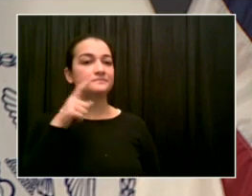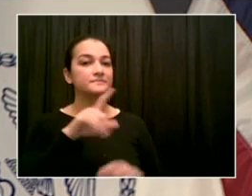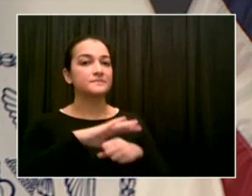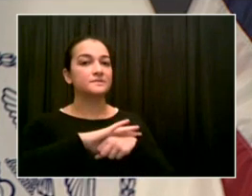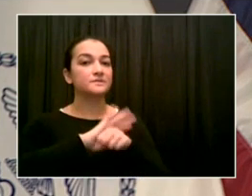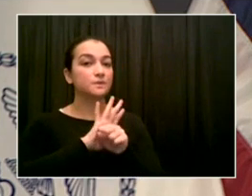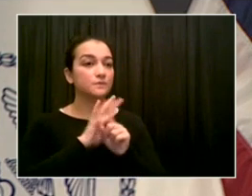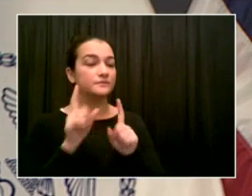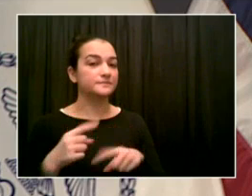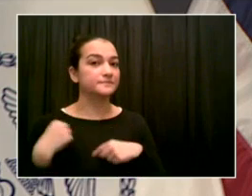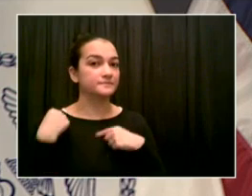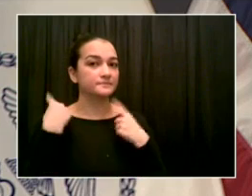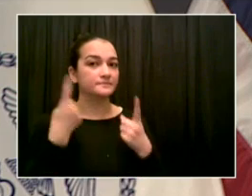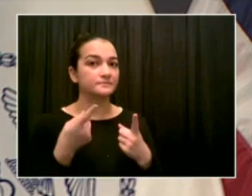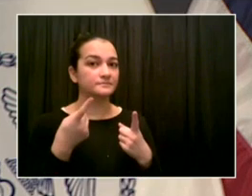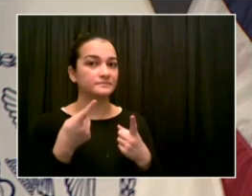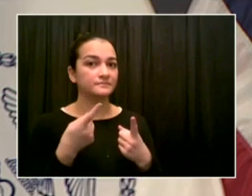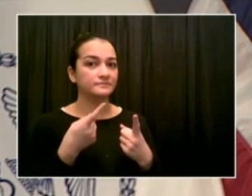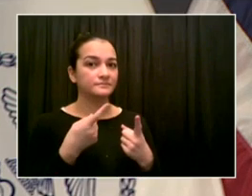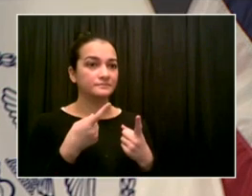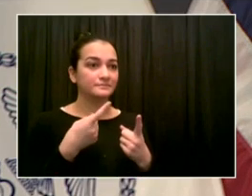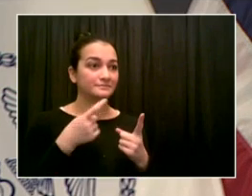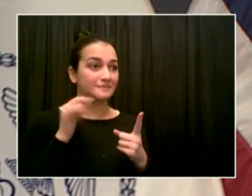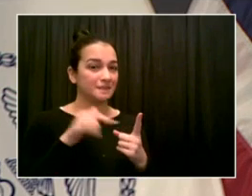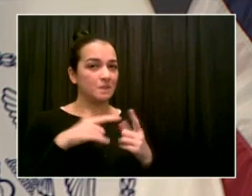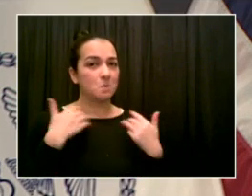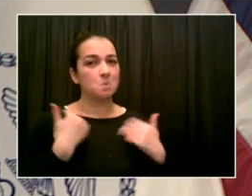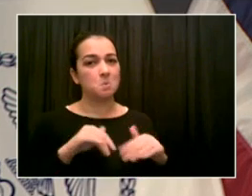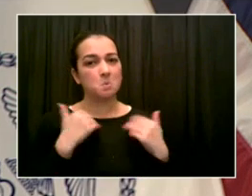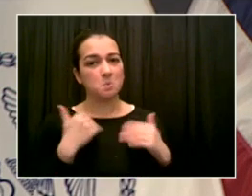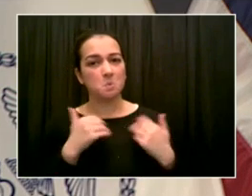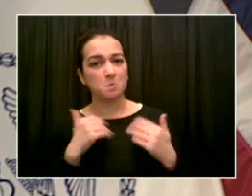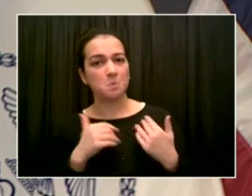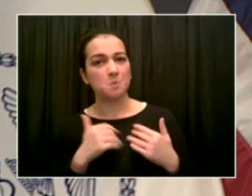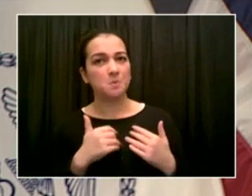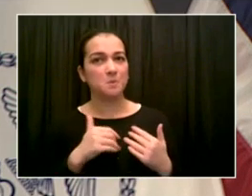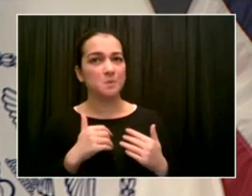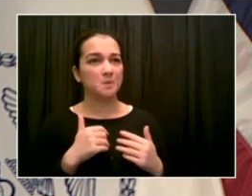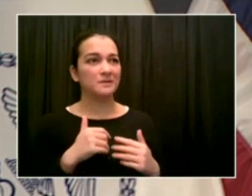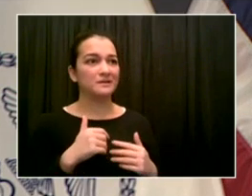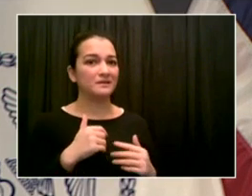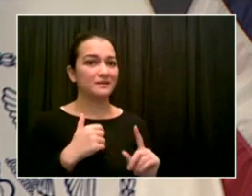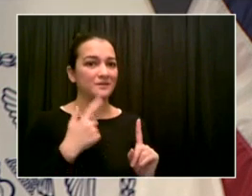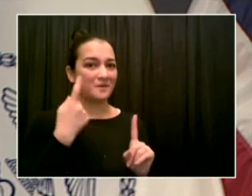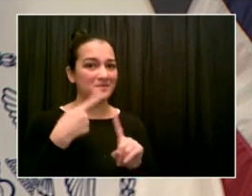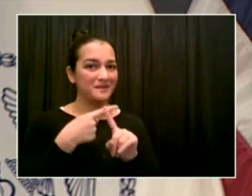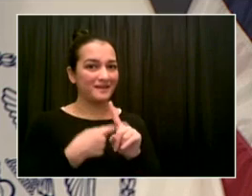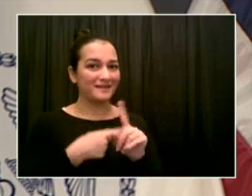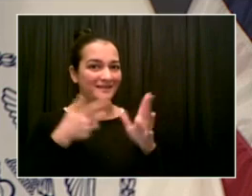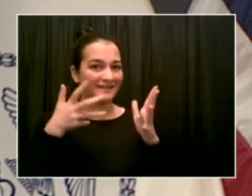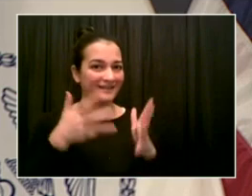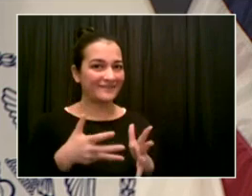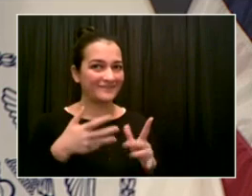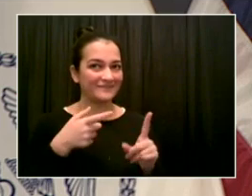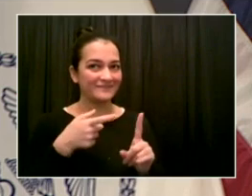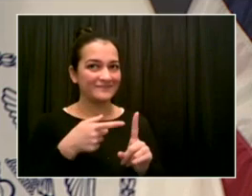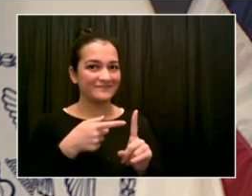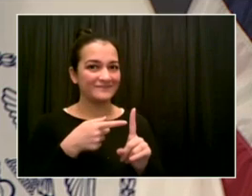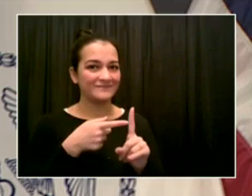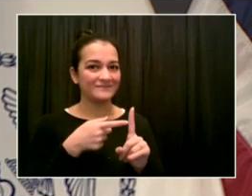will not be the mayor. What will be your legacy and what will be your doctrine? Wait, say that last part